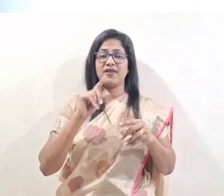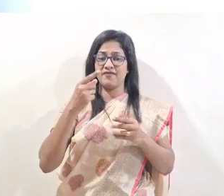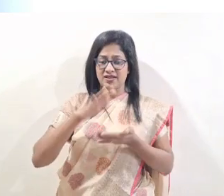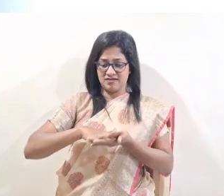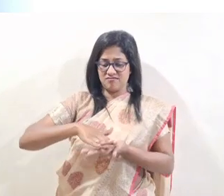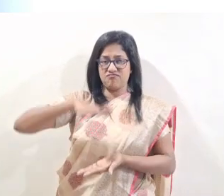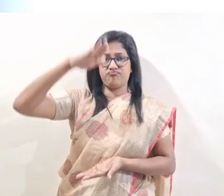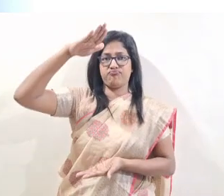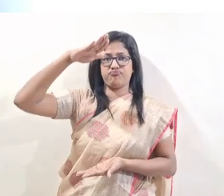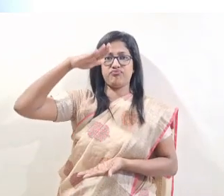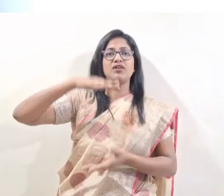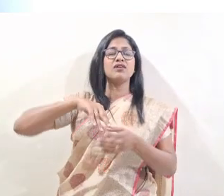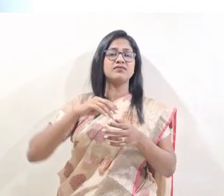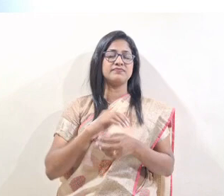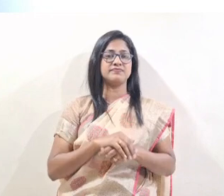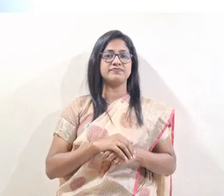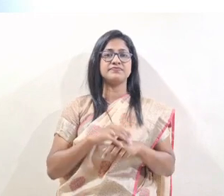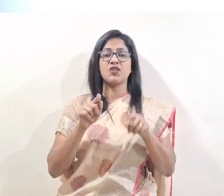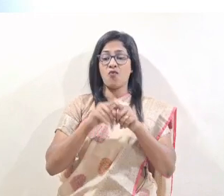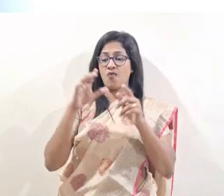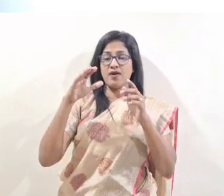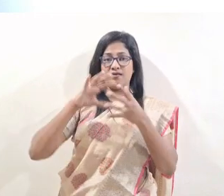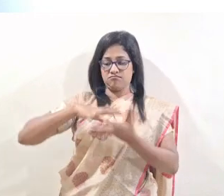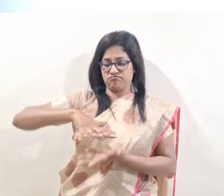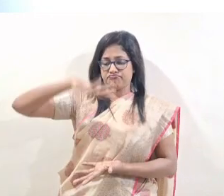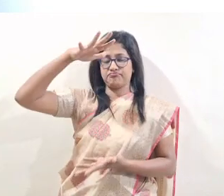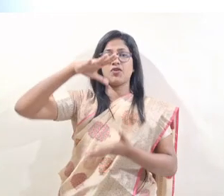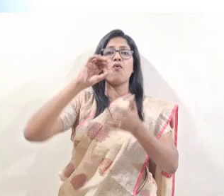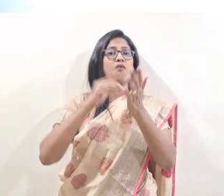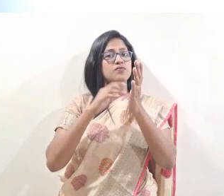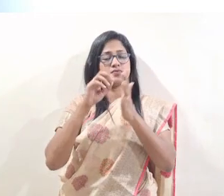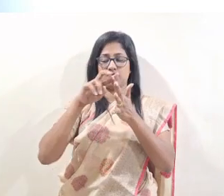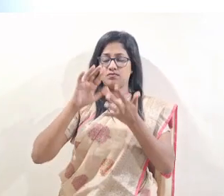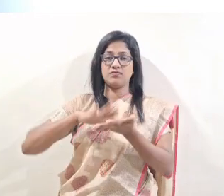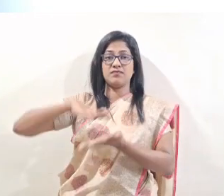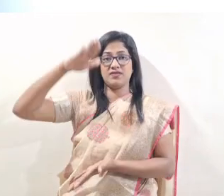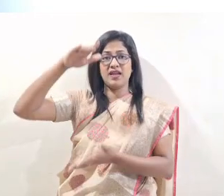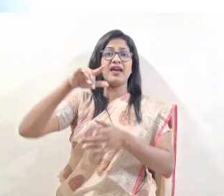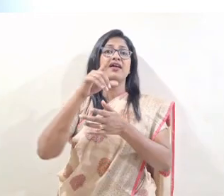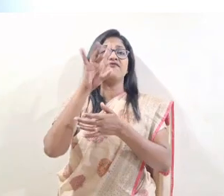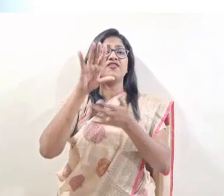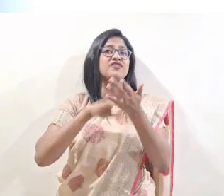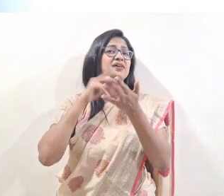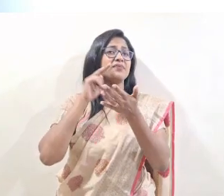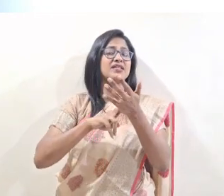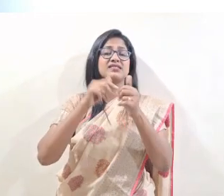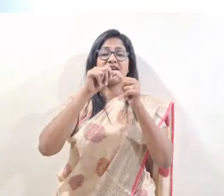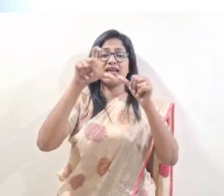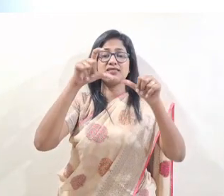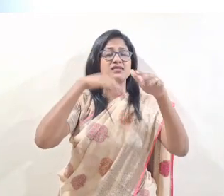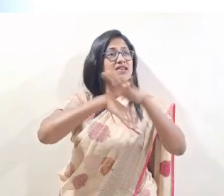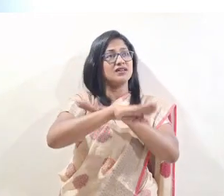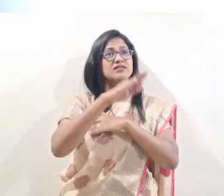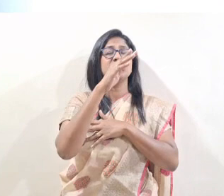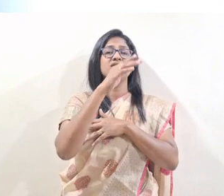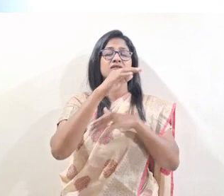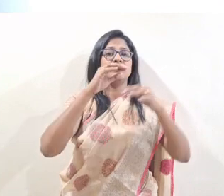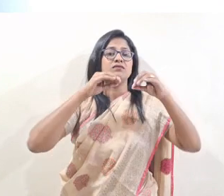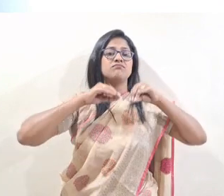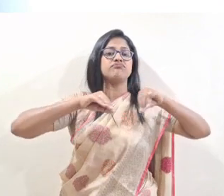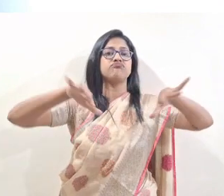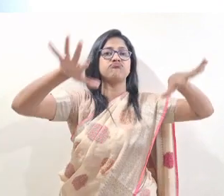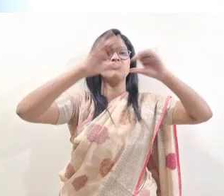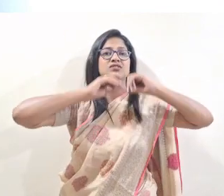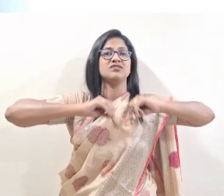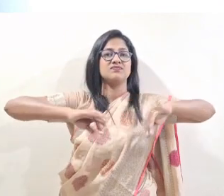with it generates the ozone, and for 15 minutes we run the air conditioning in the coach, so that it